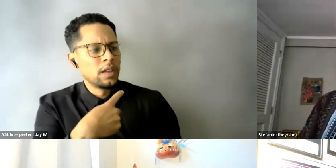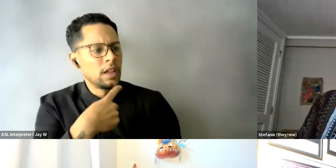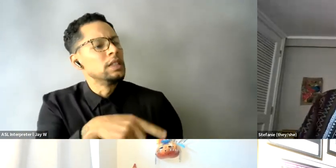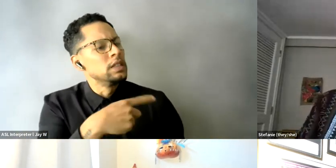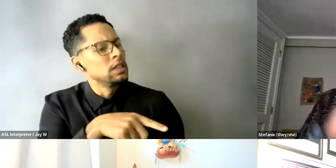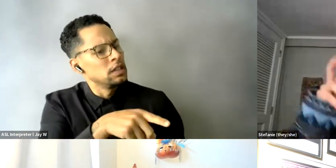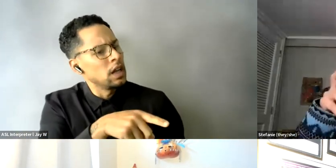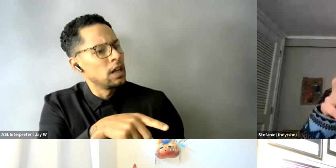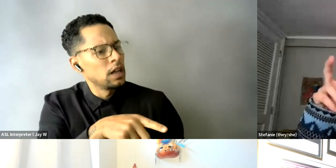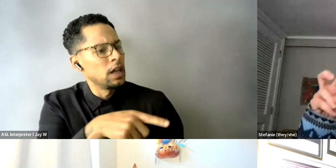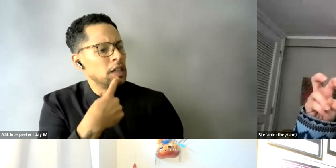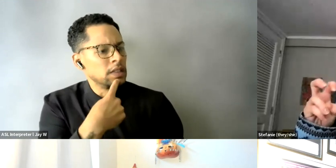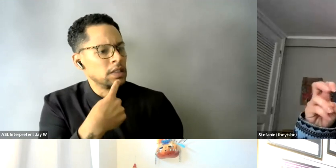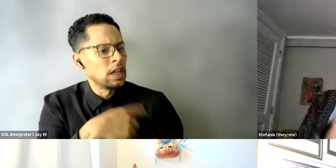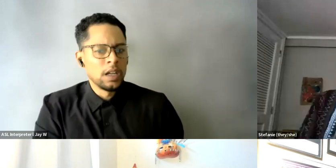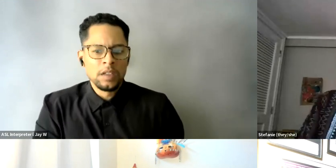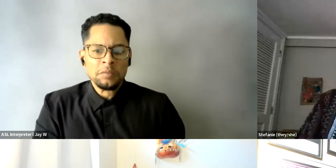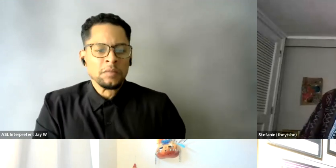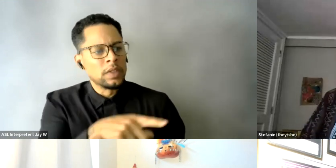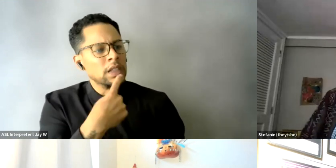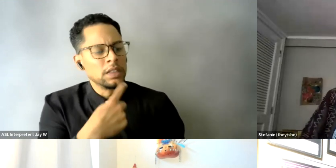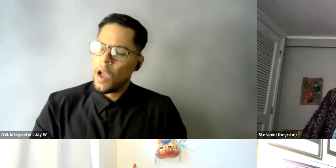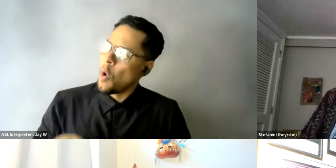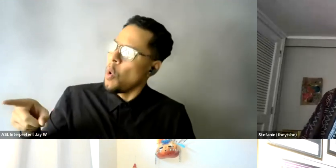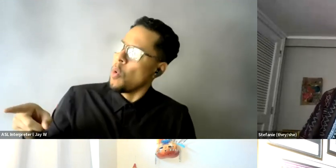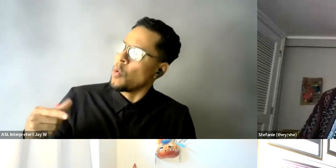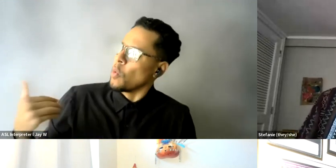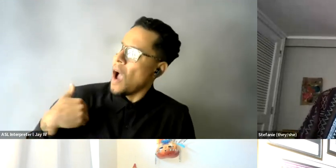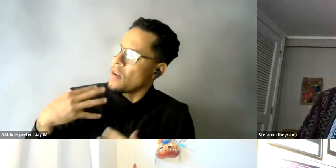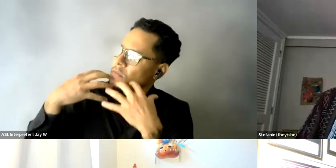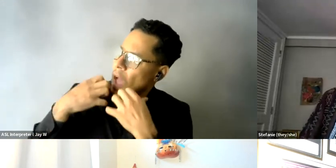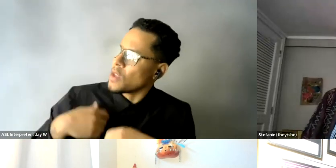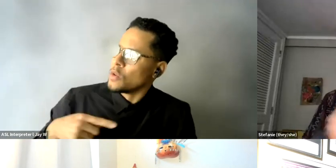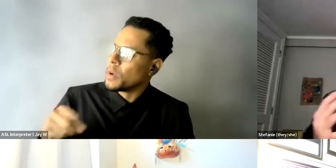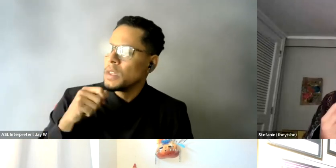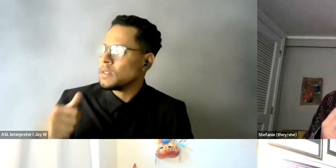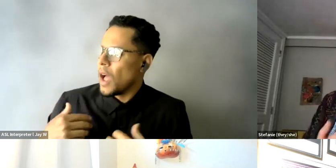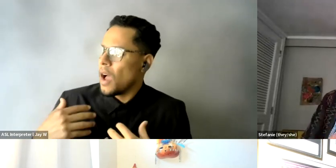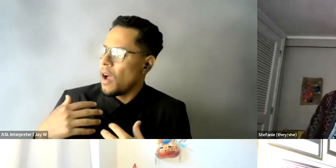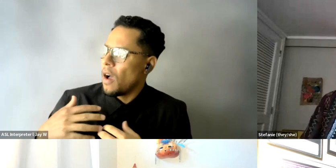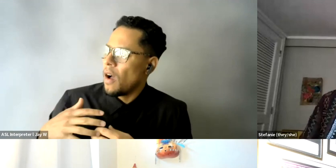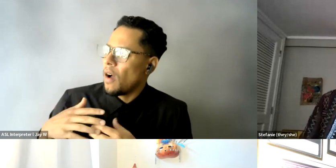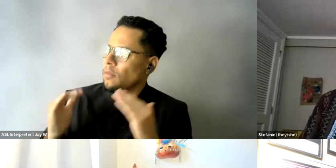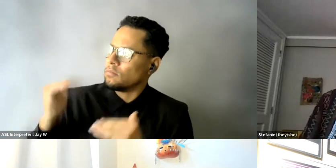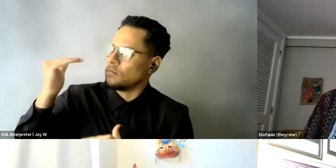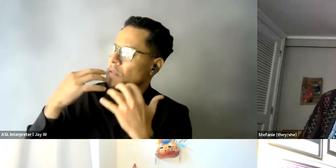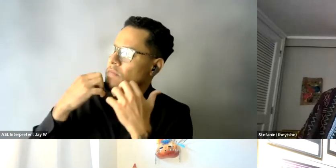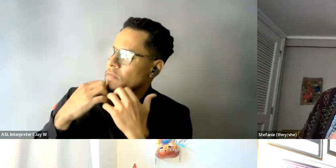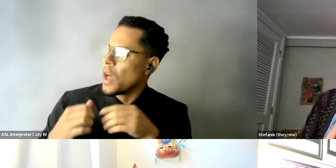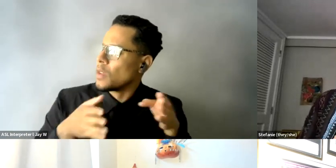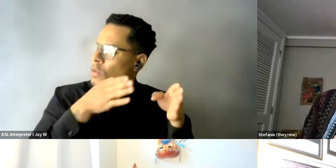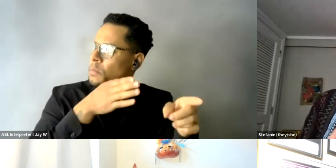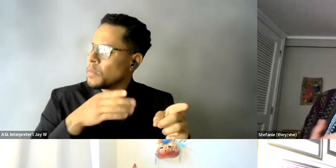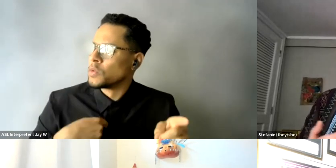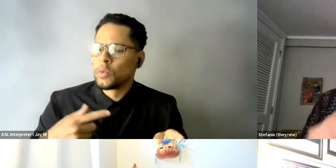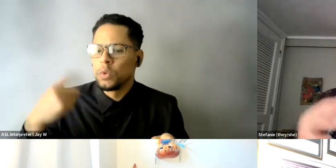have more value than someone whose brain doesn't work, right? So that's why I should be spoken to with respect. That can be called like lateral ableism, right?